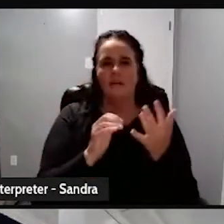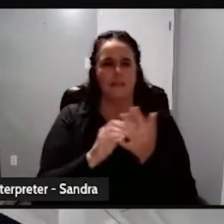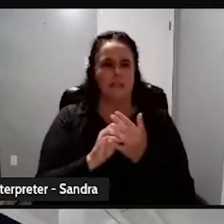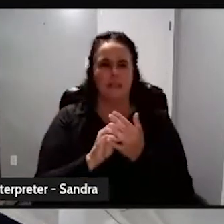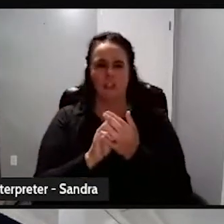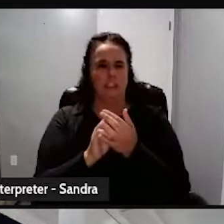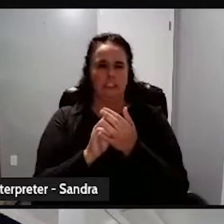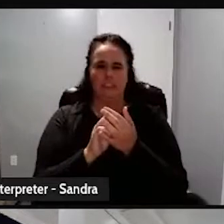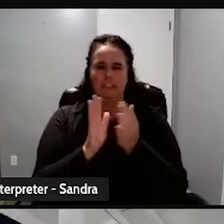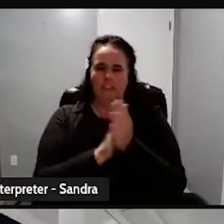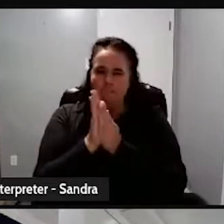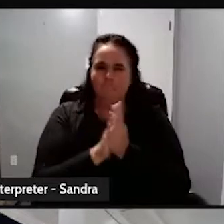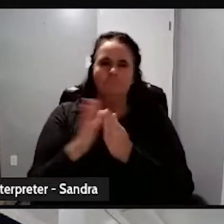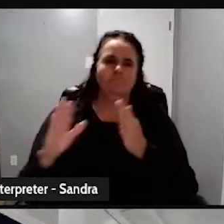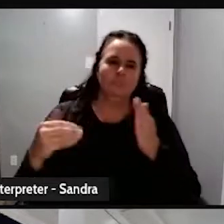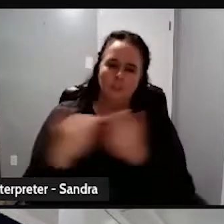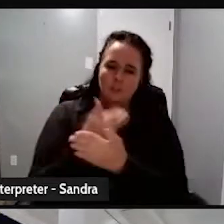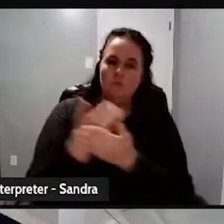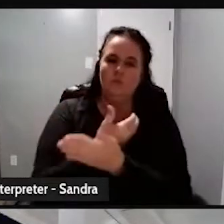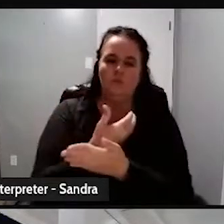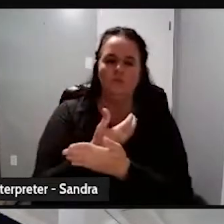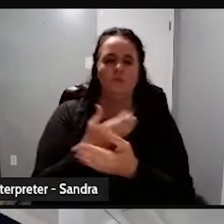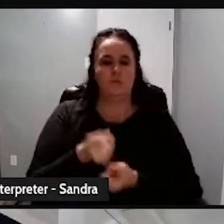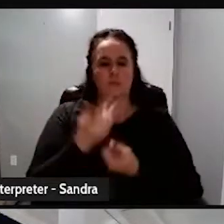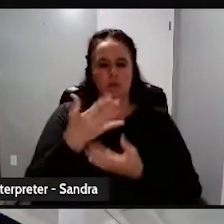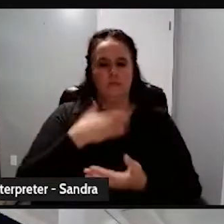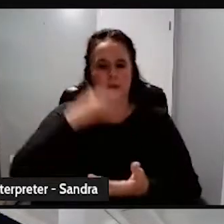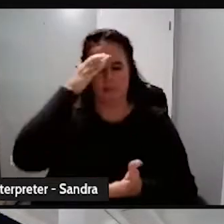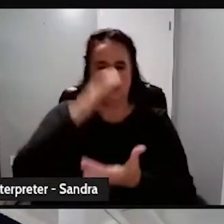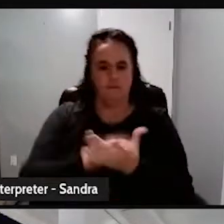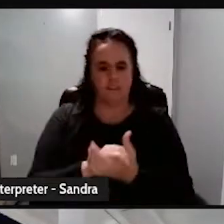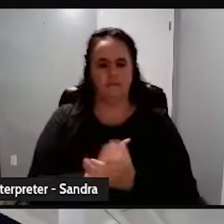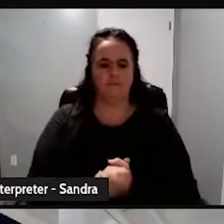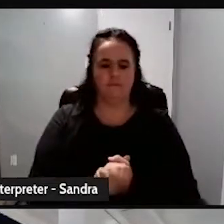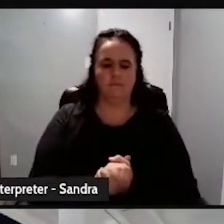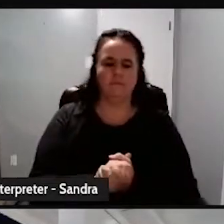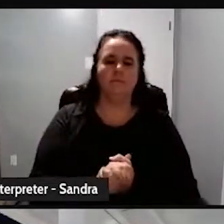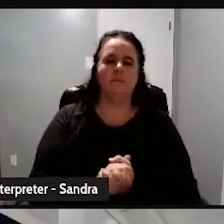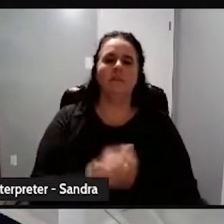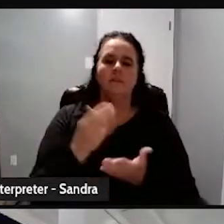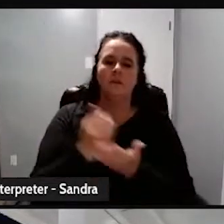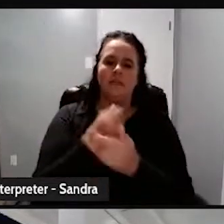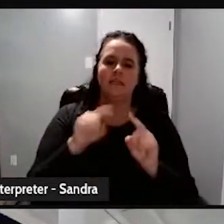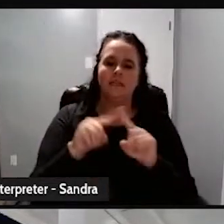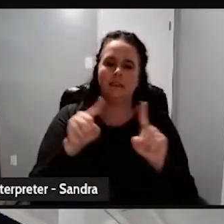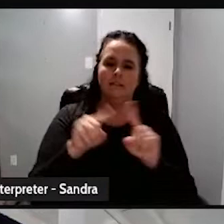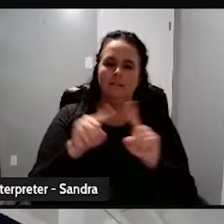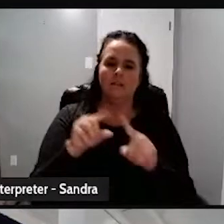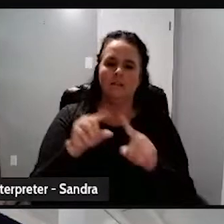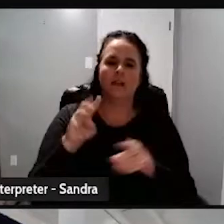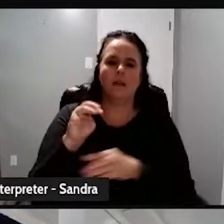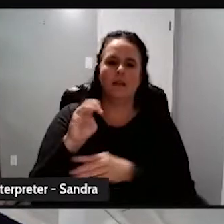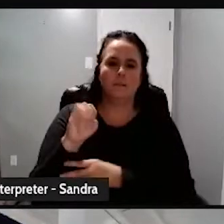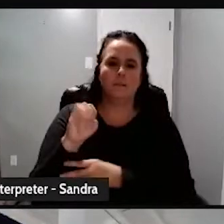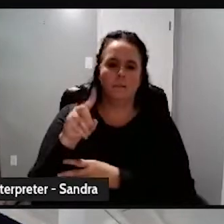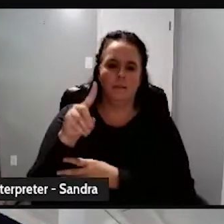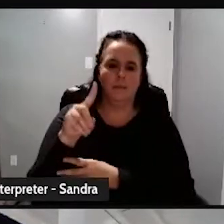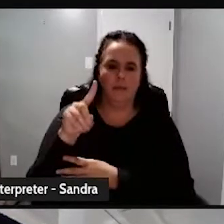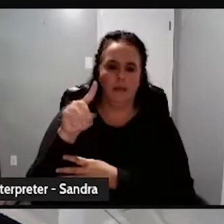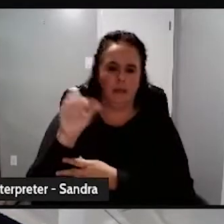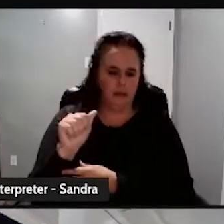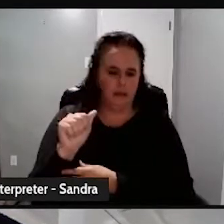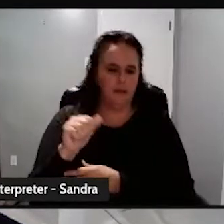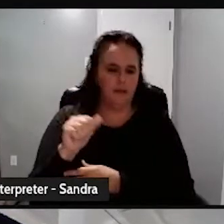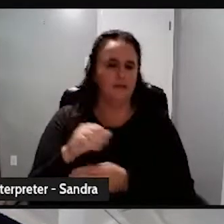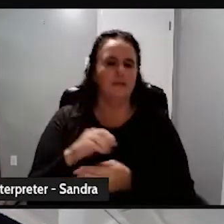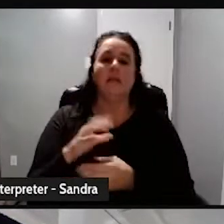of expressing my beliefs. Using different media in each singular piece allows me to